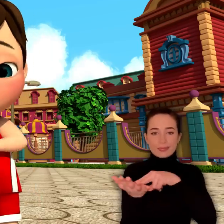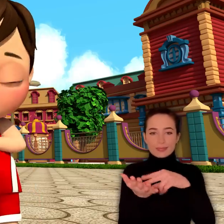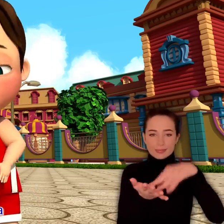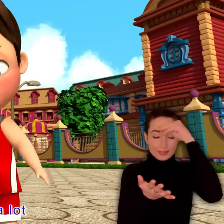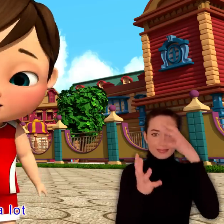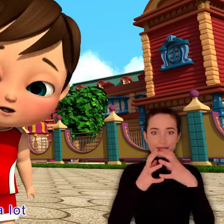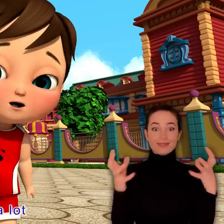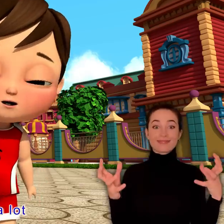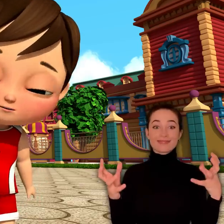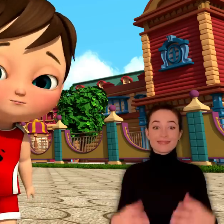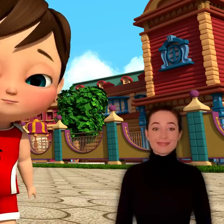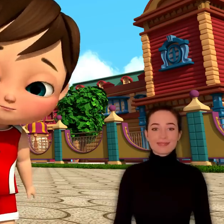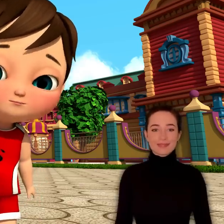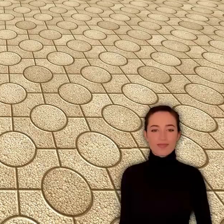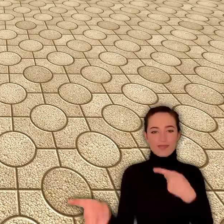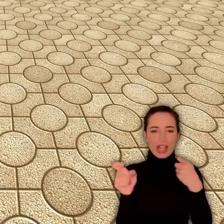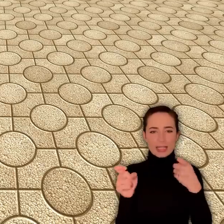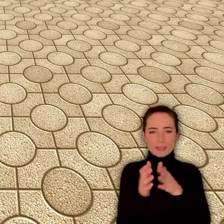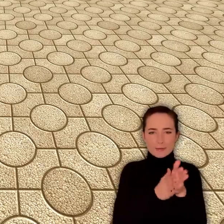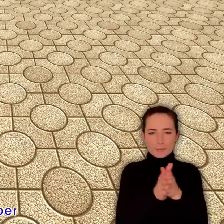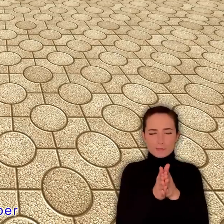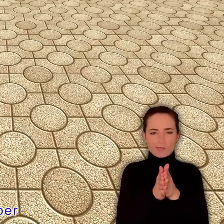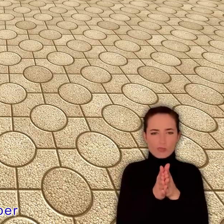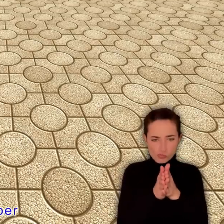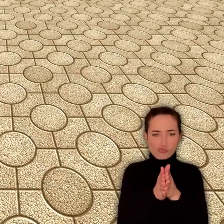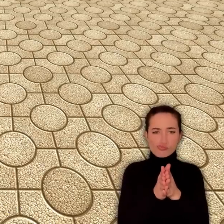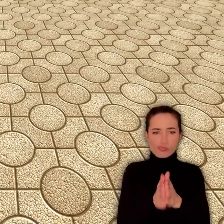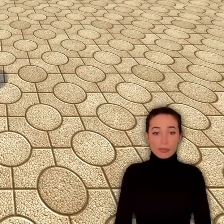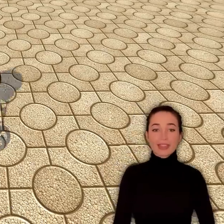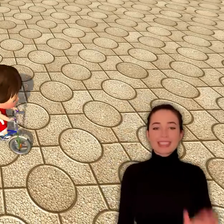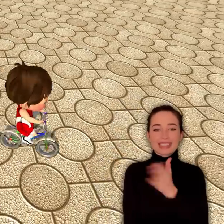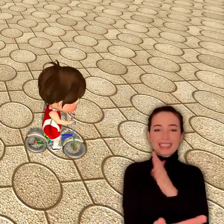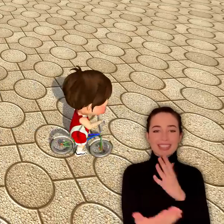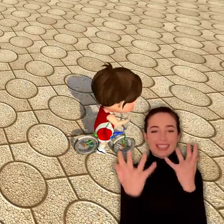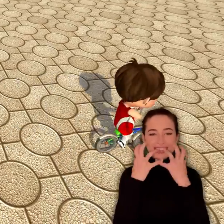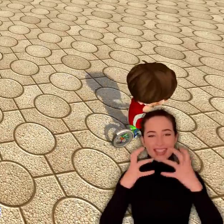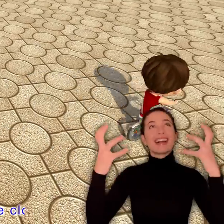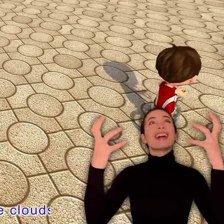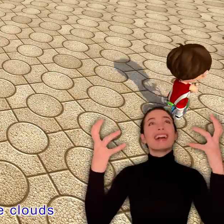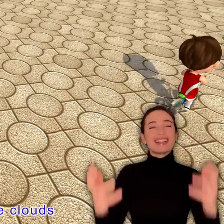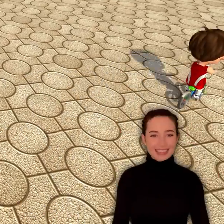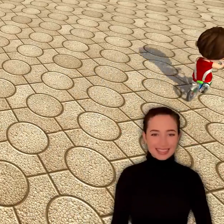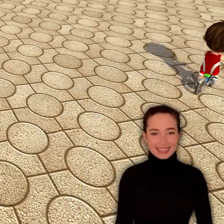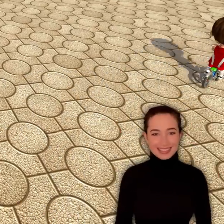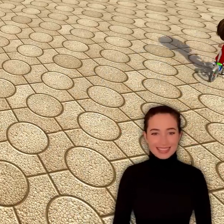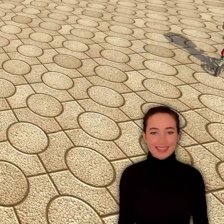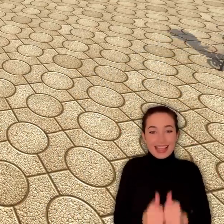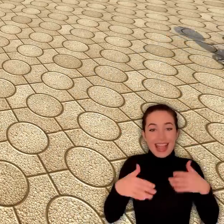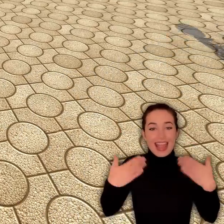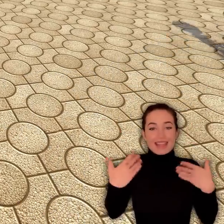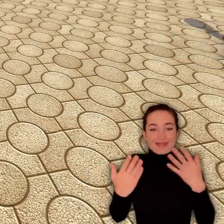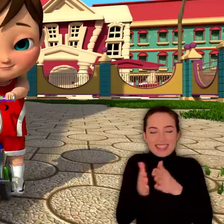we'll hop and learn a lot as fast as we could and sing aloud and reach the